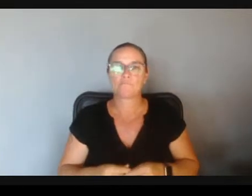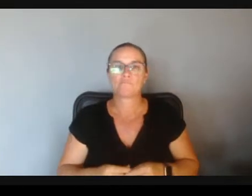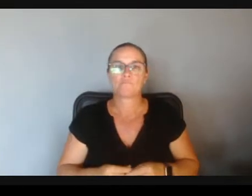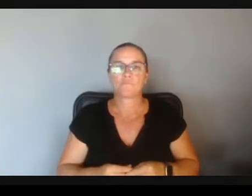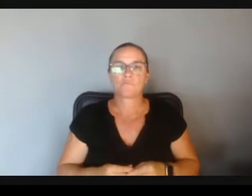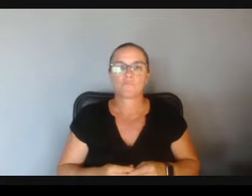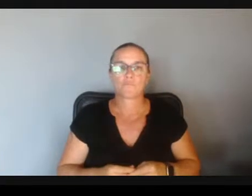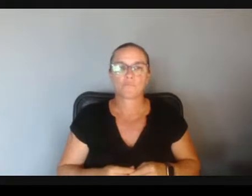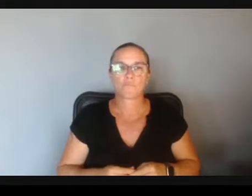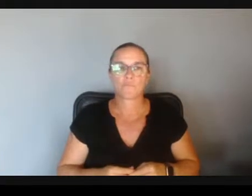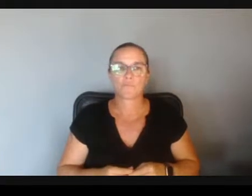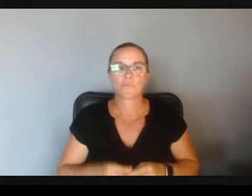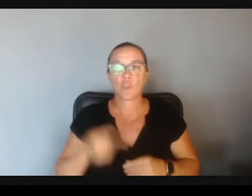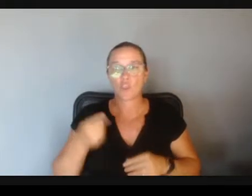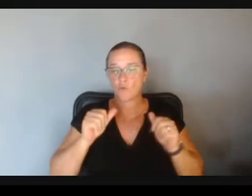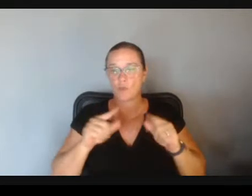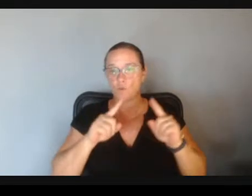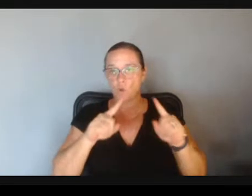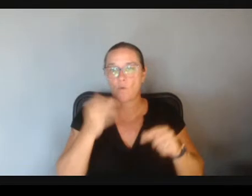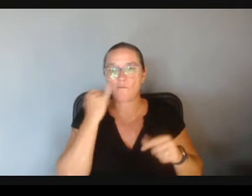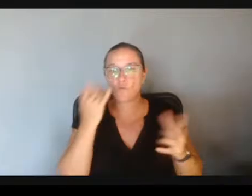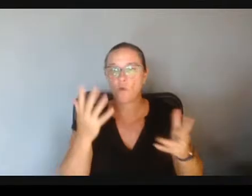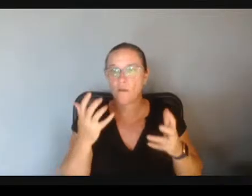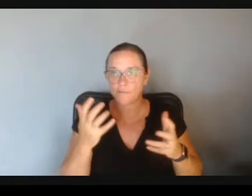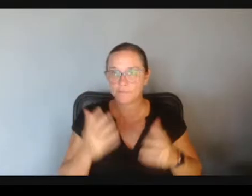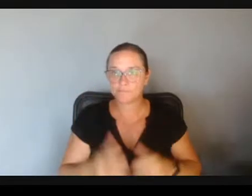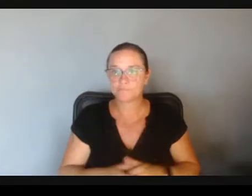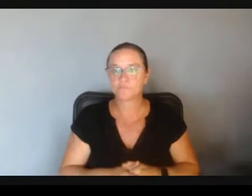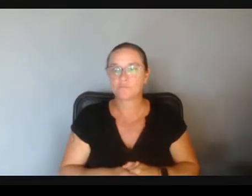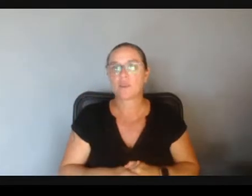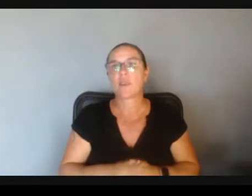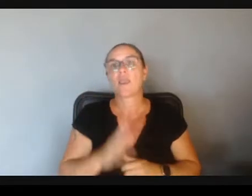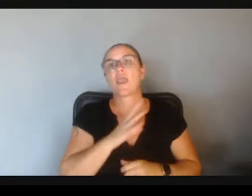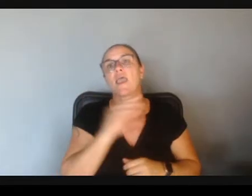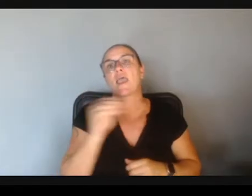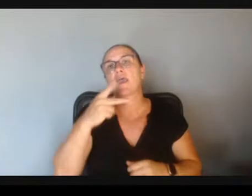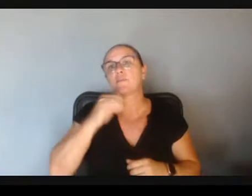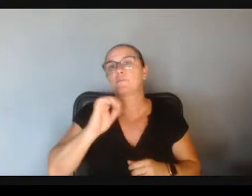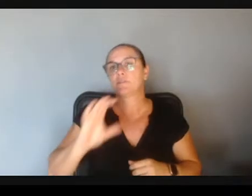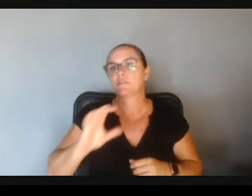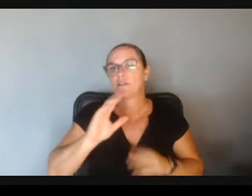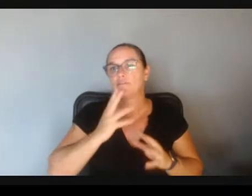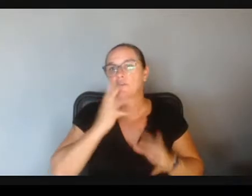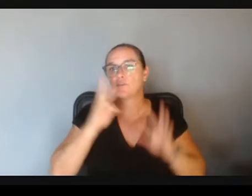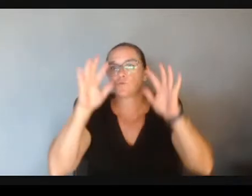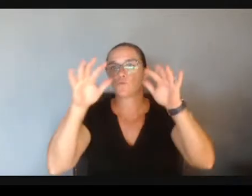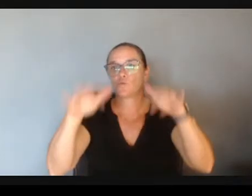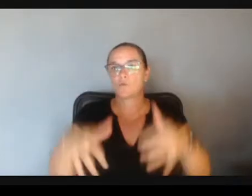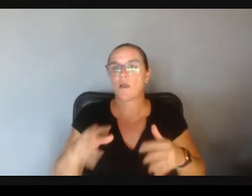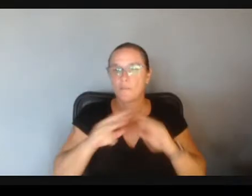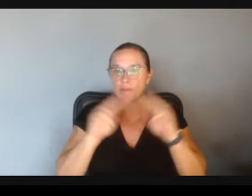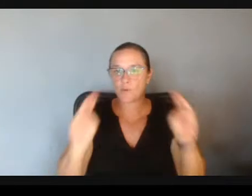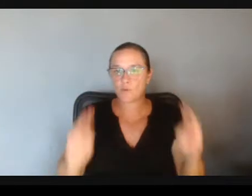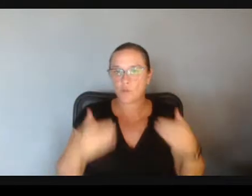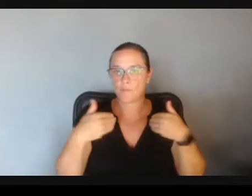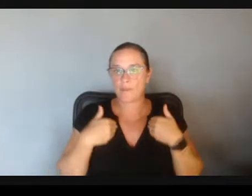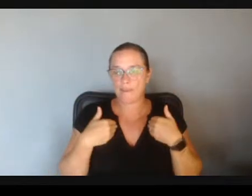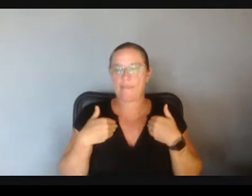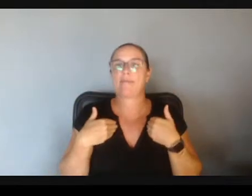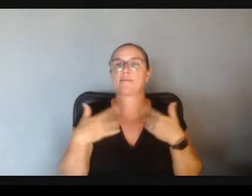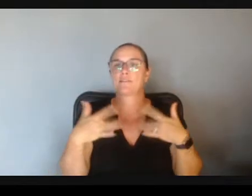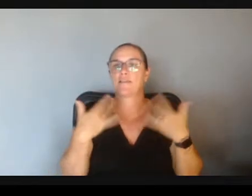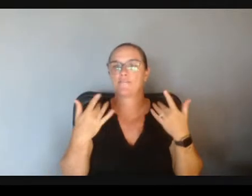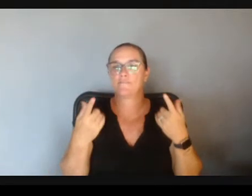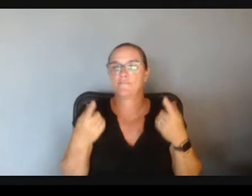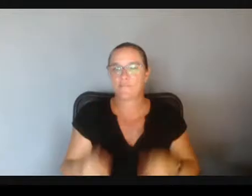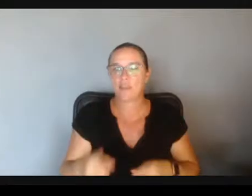so that you can attend that if you would like to. And the Pacific Tsunami Museum has something going on. They